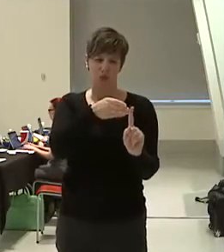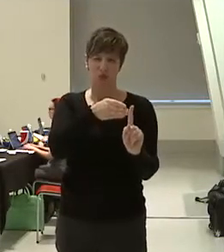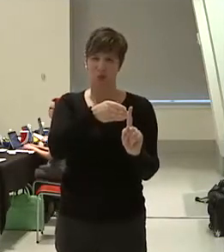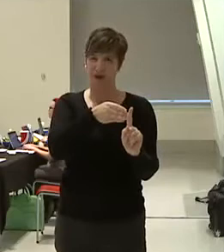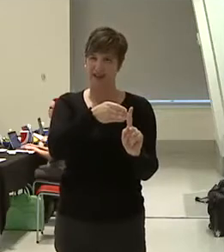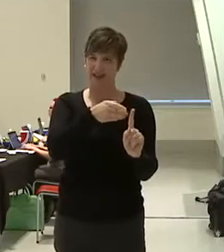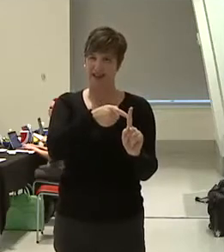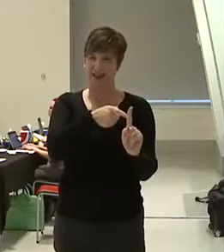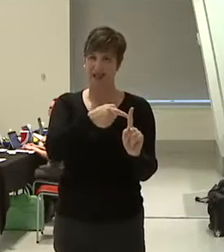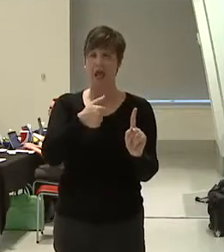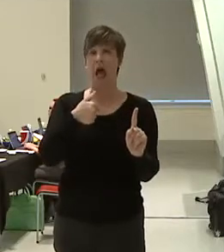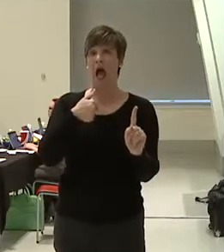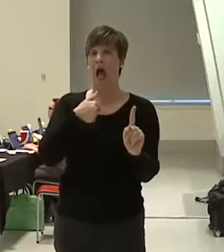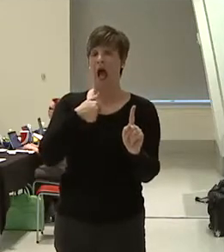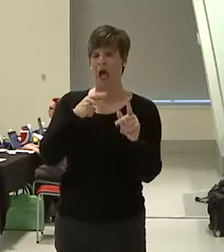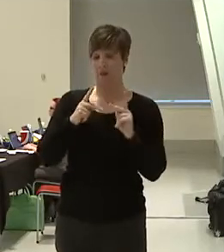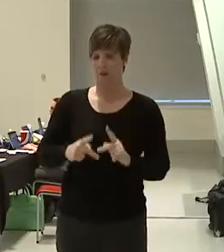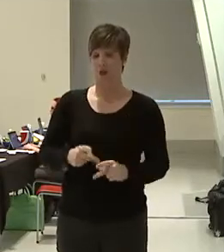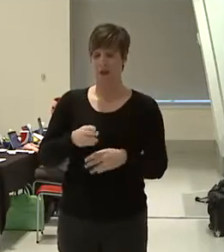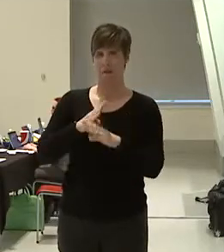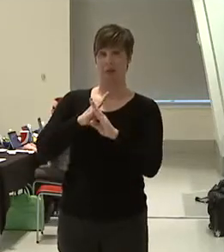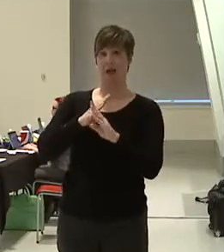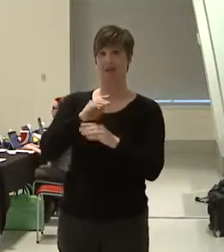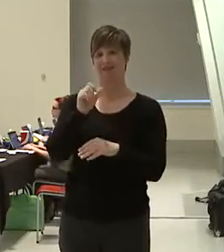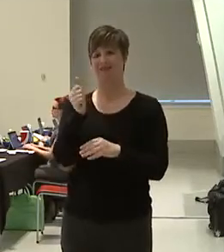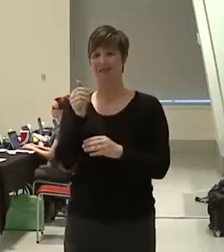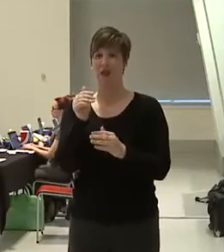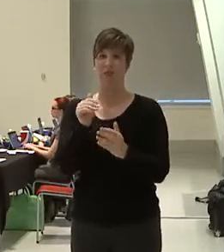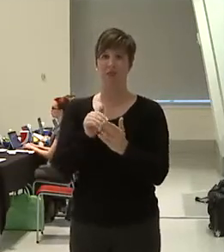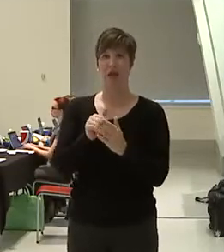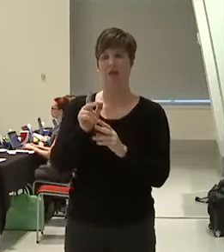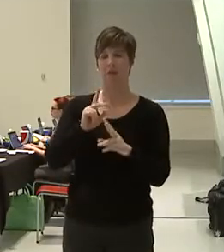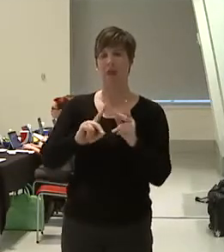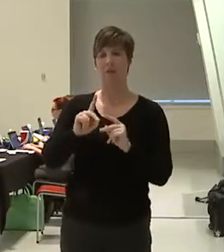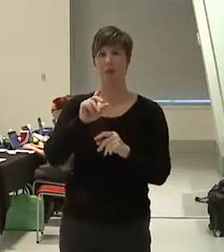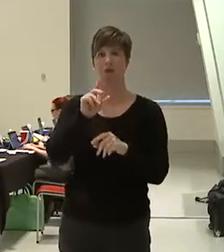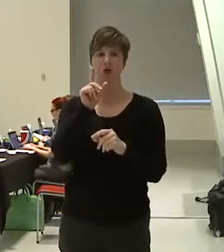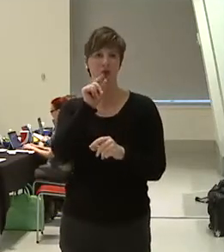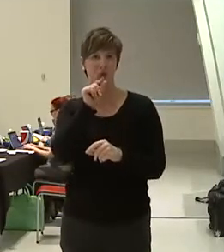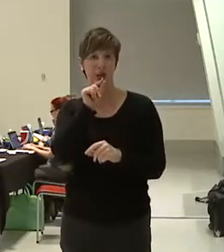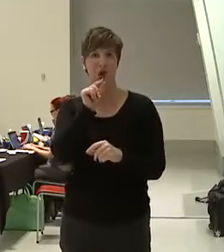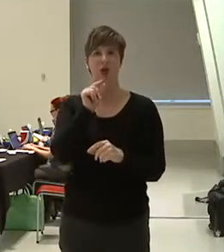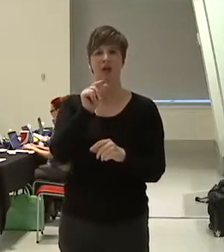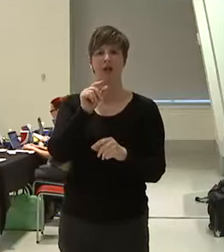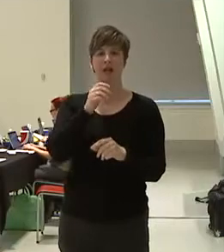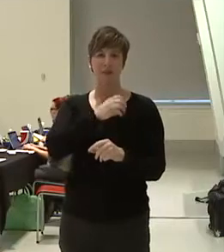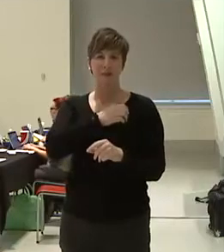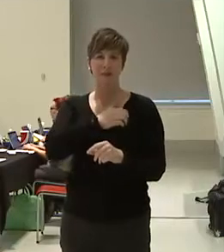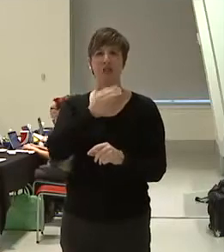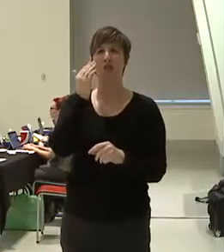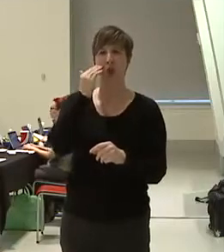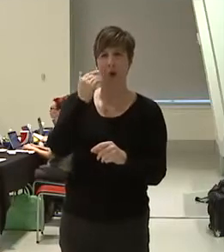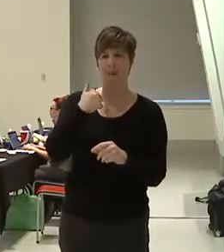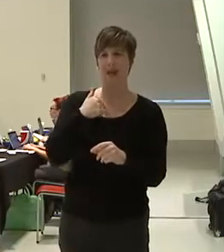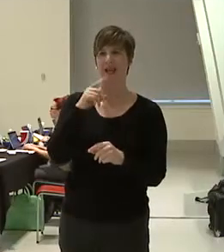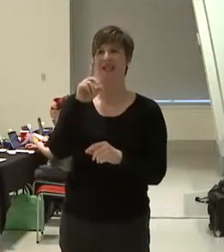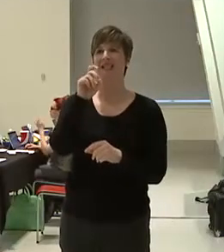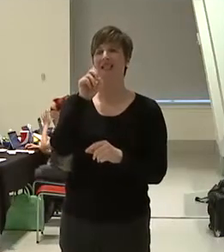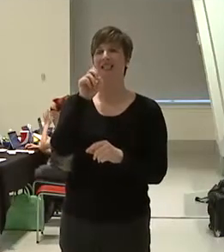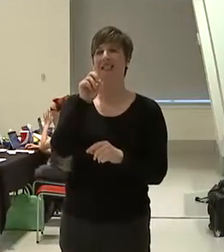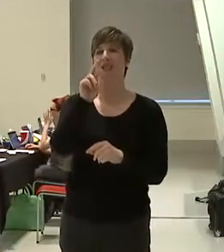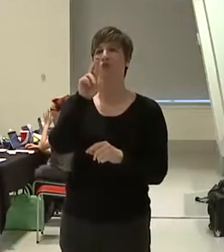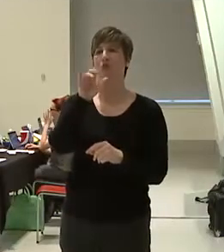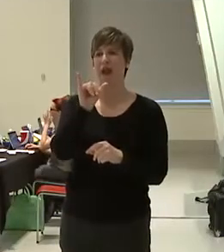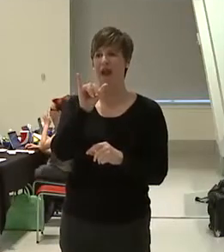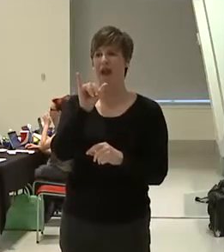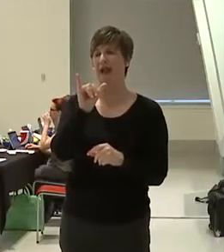personally have blocked about 10,000 people on Twitter. The police in St. Louis know me by name, so when we go places, they're like, "You're D-Ray." My name is DeRay, and they call me